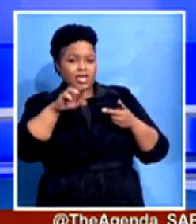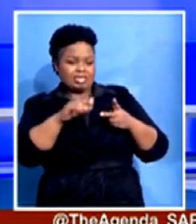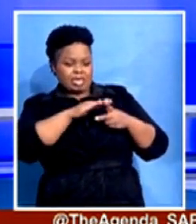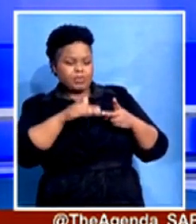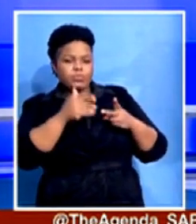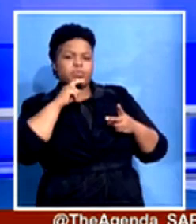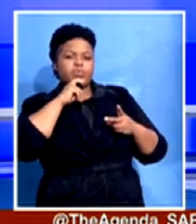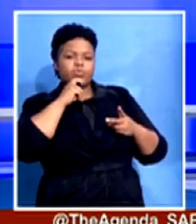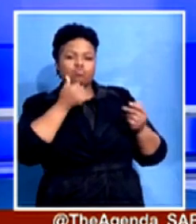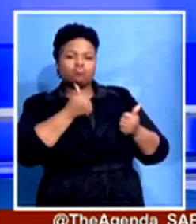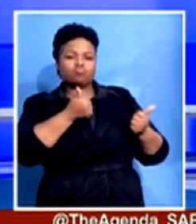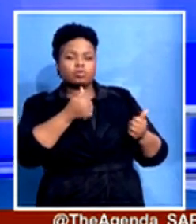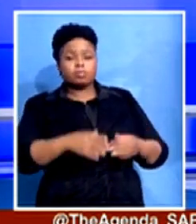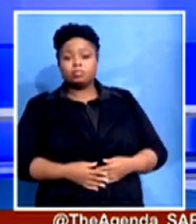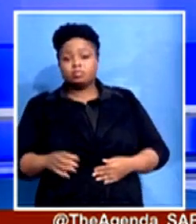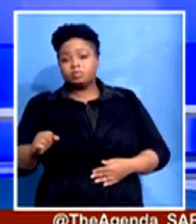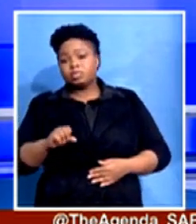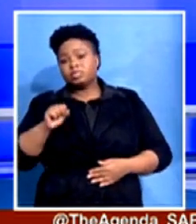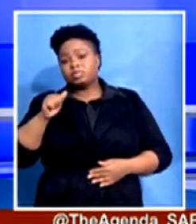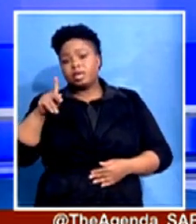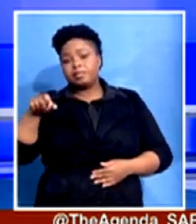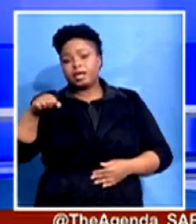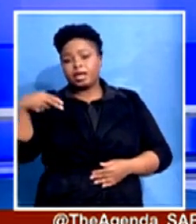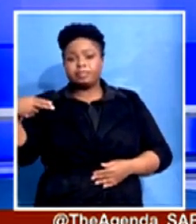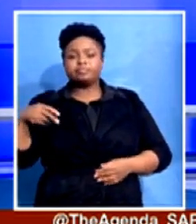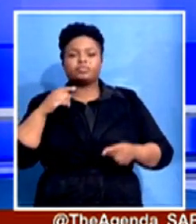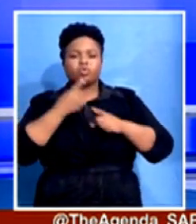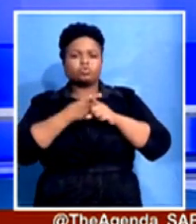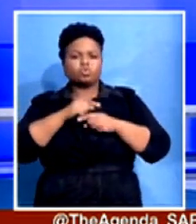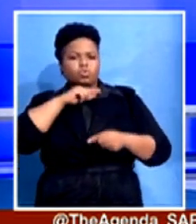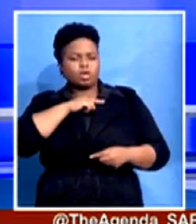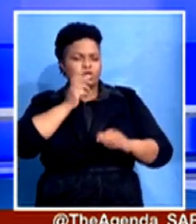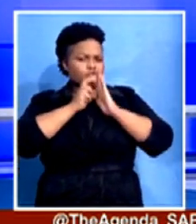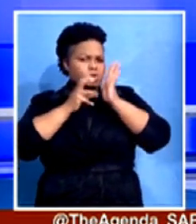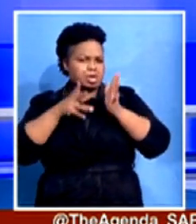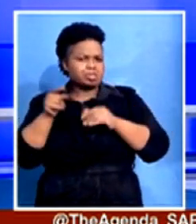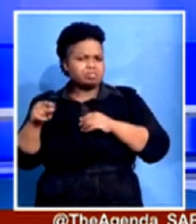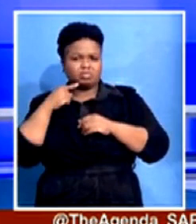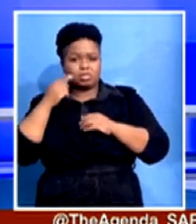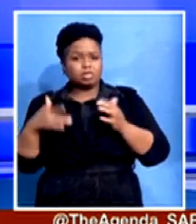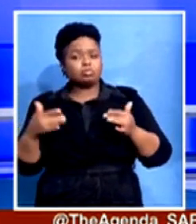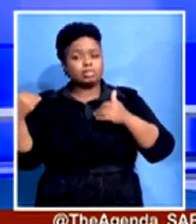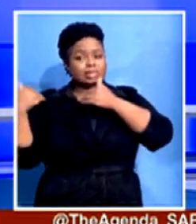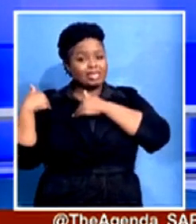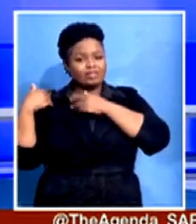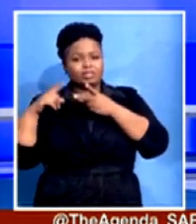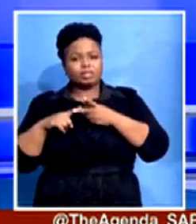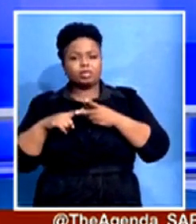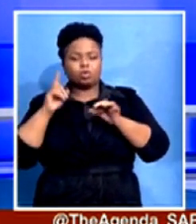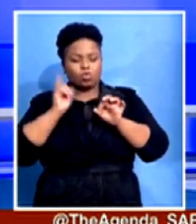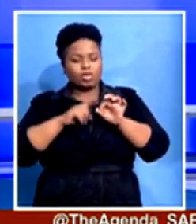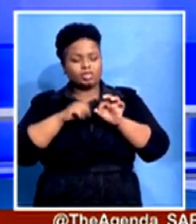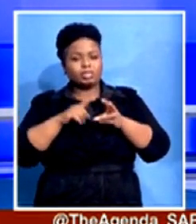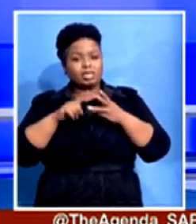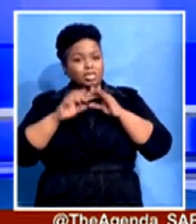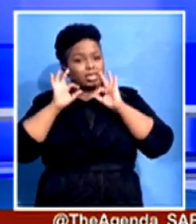Products Regulatory Authority, the regulator, says they're concerned about safety, quality, and efficacy as they engaged with the vaccine